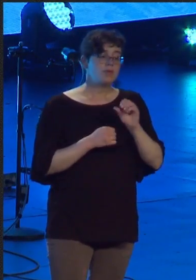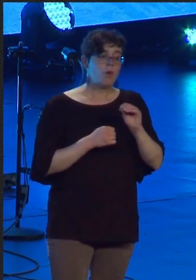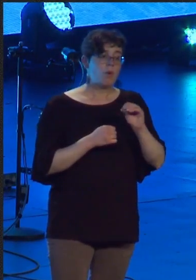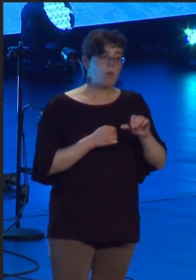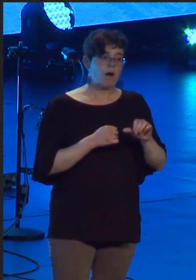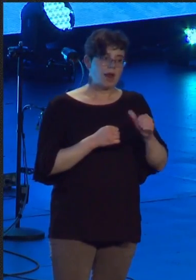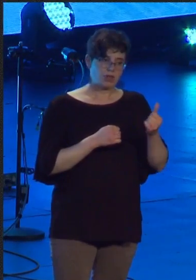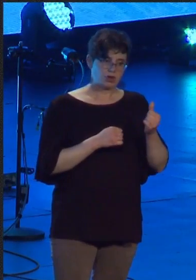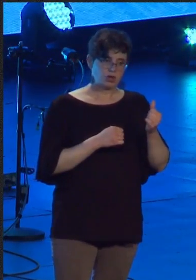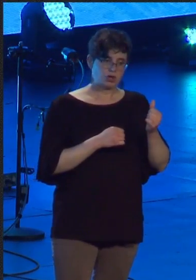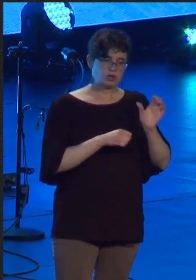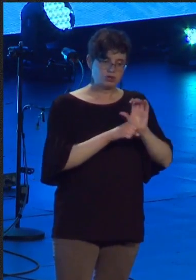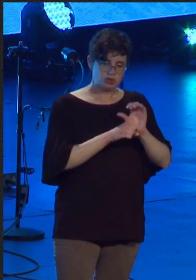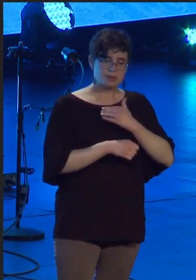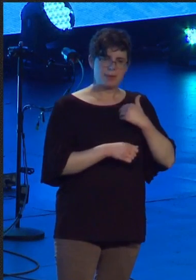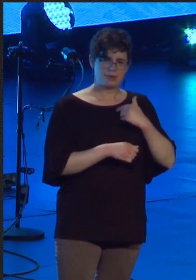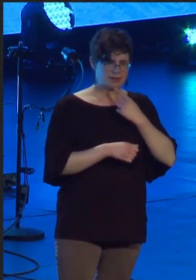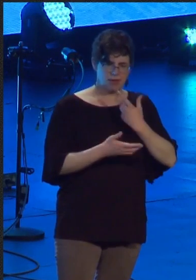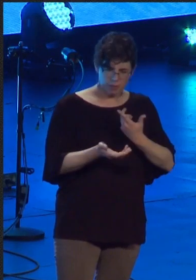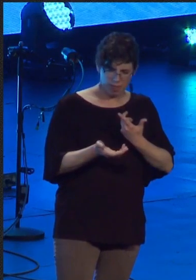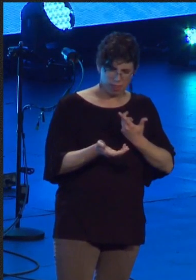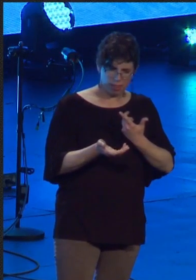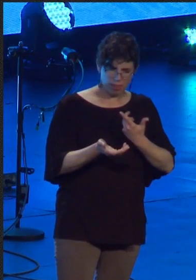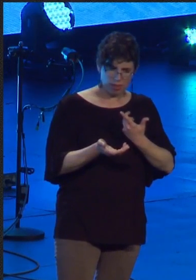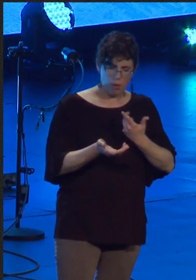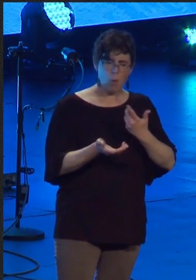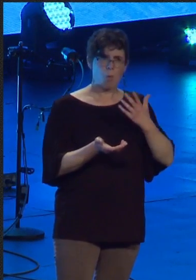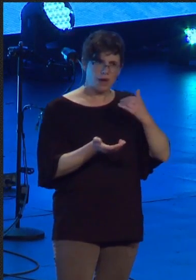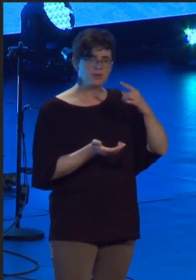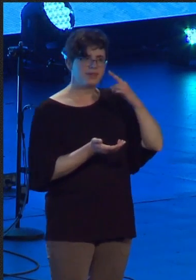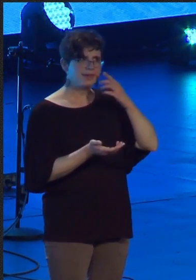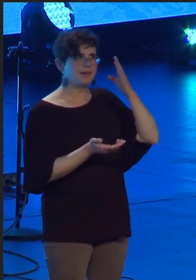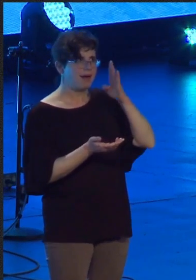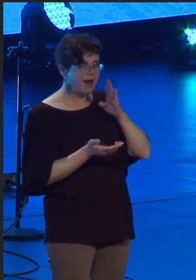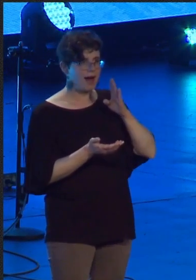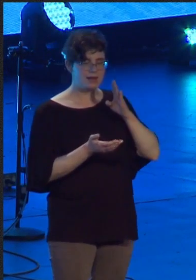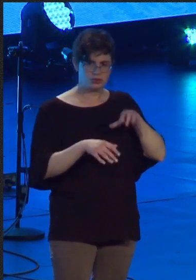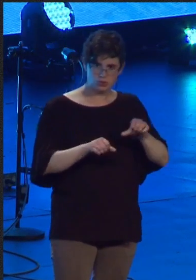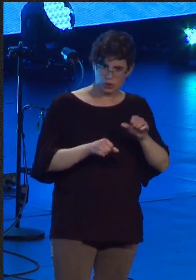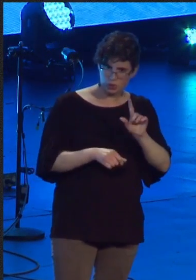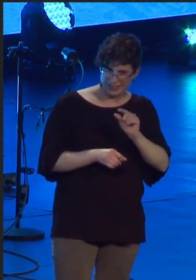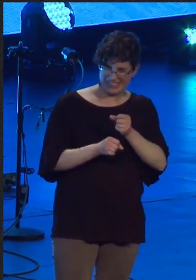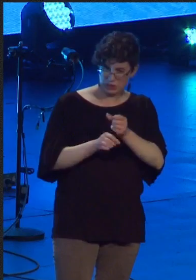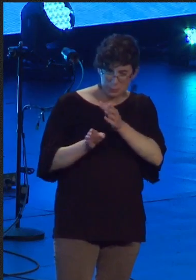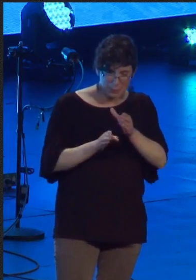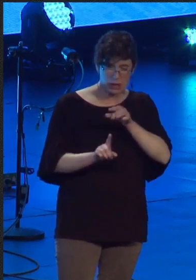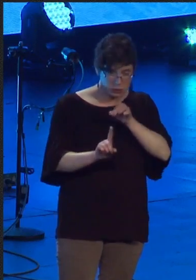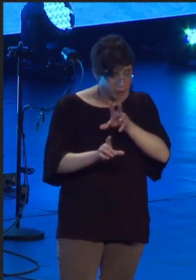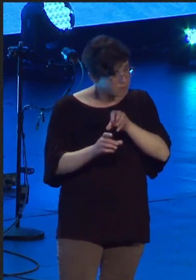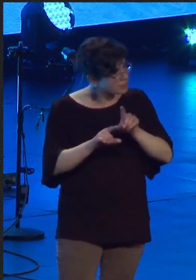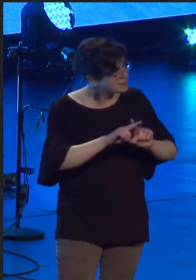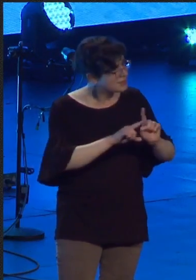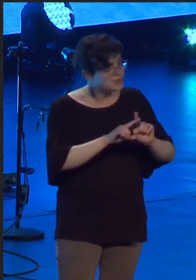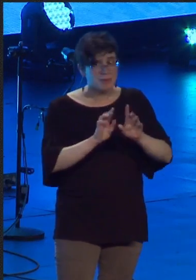search members said, Ross, why do you suppose God spent 20 years preparing you in experiences like that? And so as